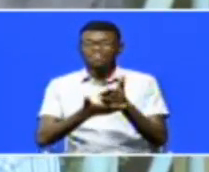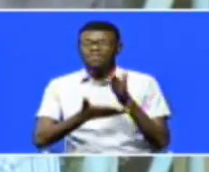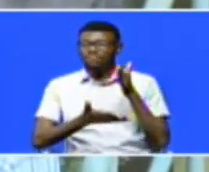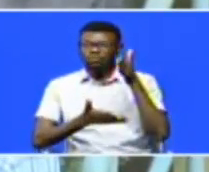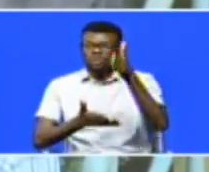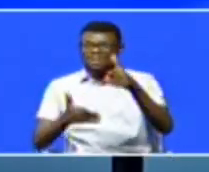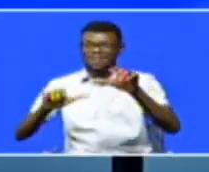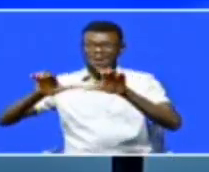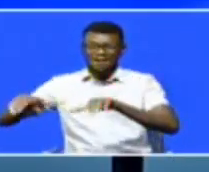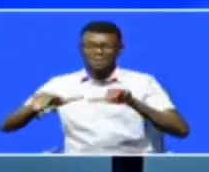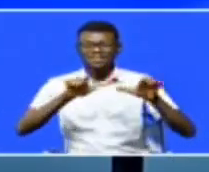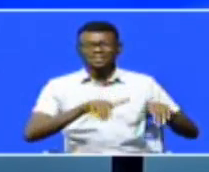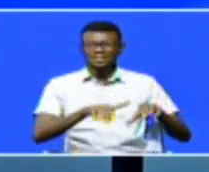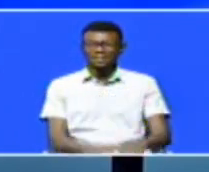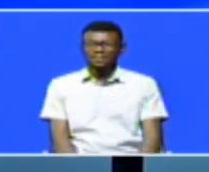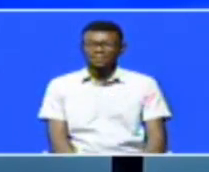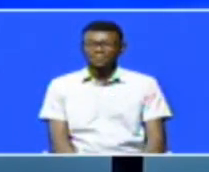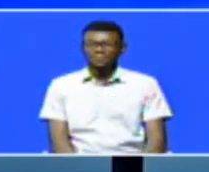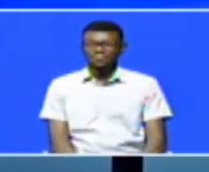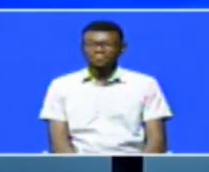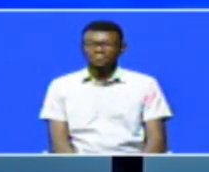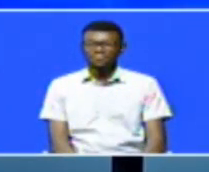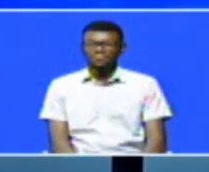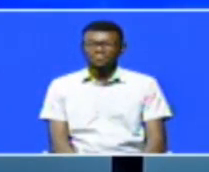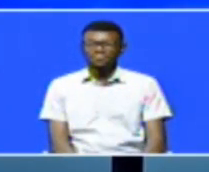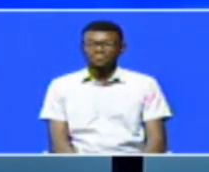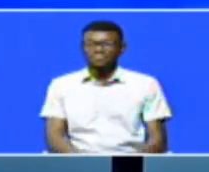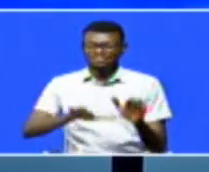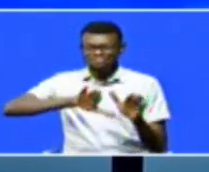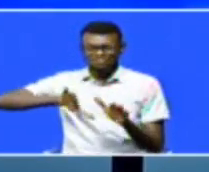agriculture. Na mtazamaji, toke Kisumu sasa tuangazie taarifa kimataifa.